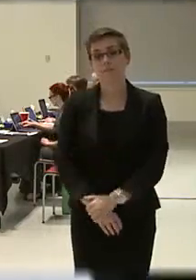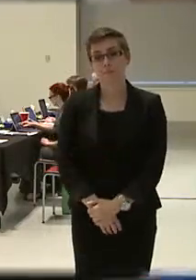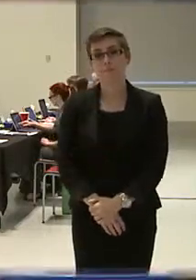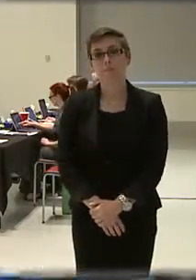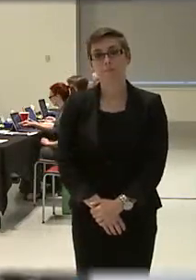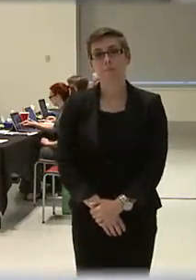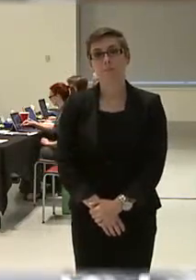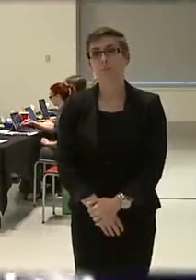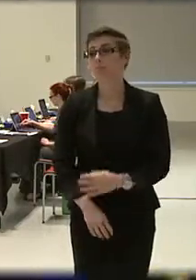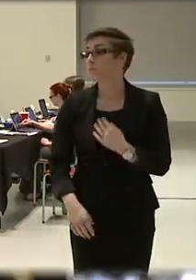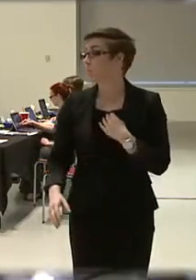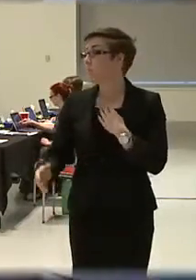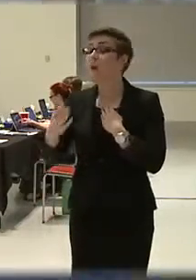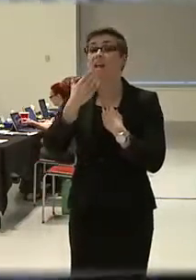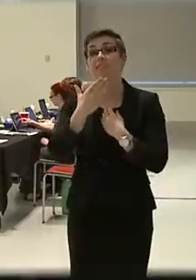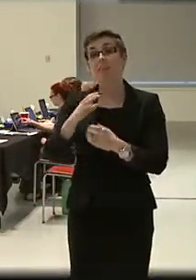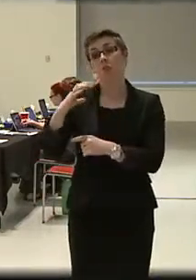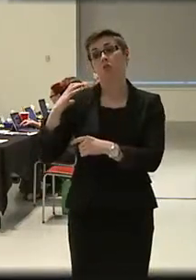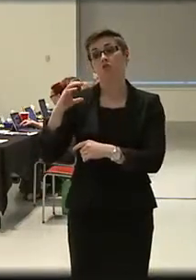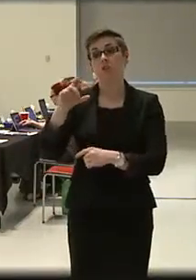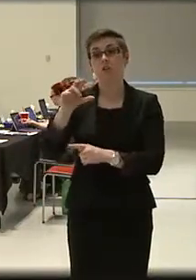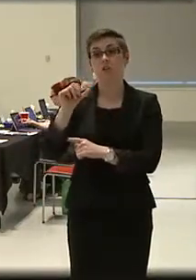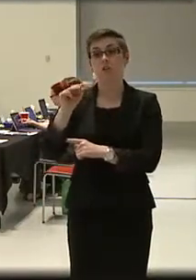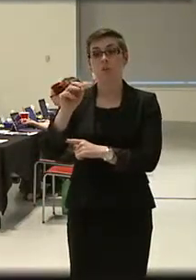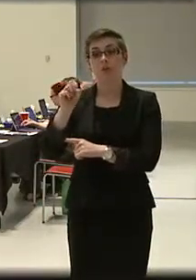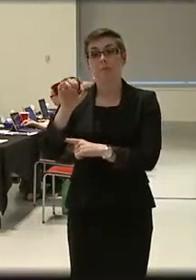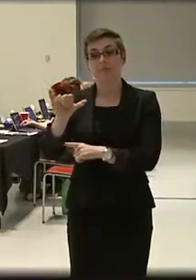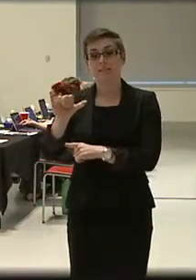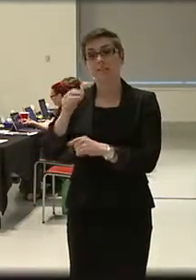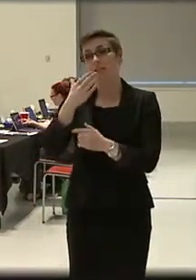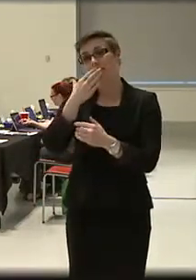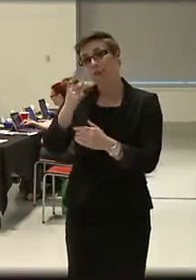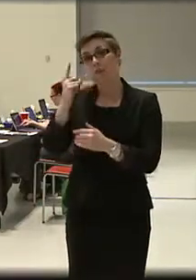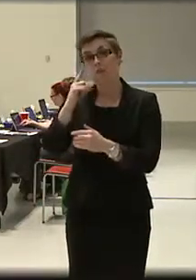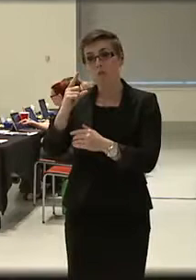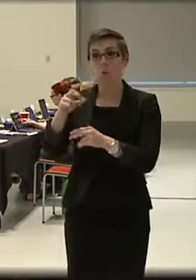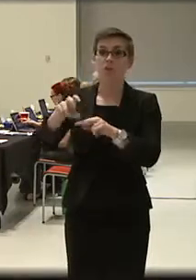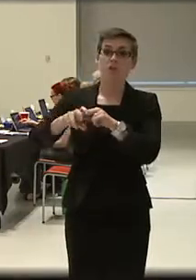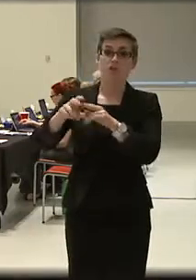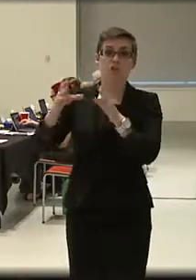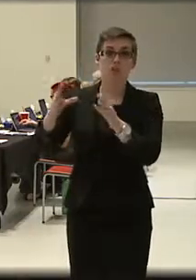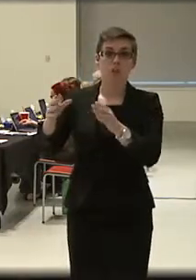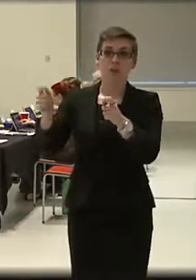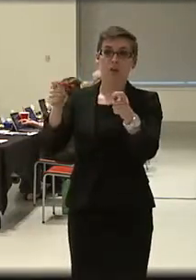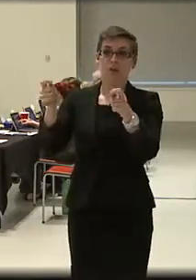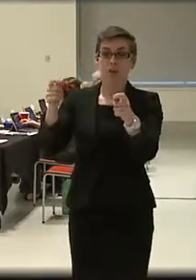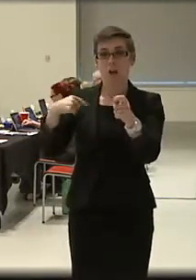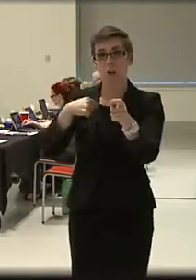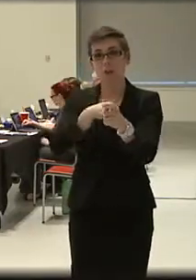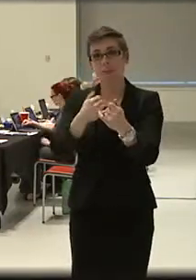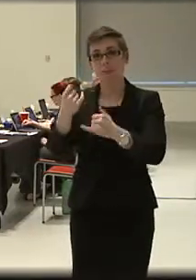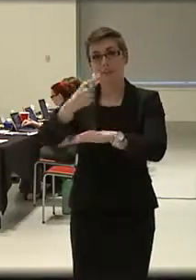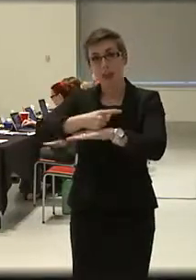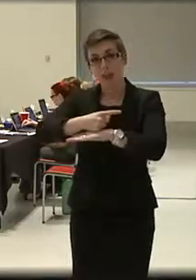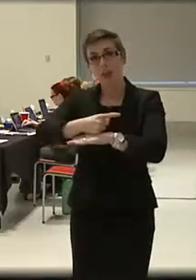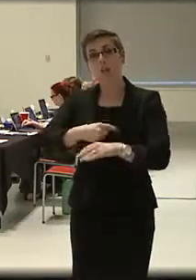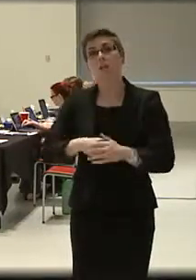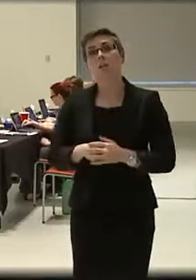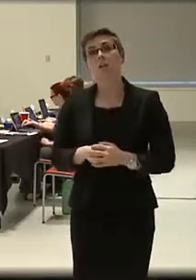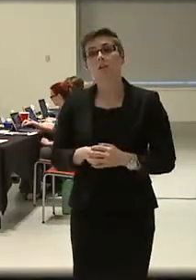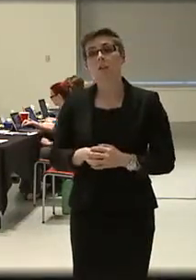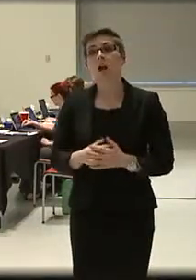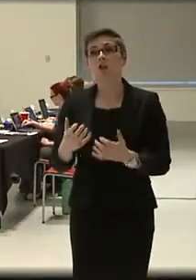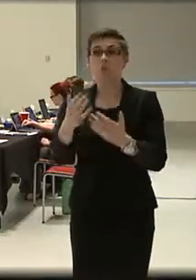Thank you, Chief Ramsey, and thank you for chairing us and leading us. And I just want to thank Cincinnati and everybody who made